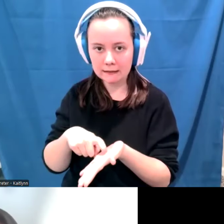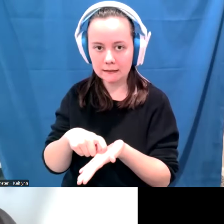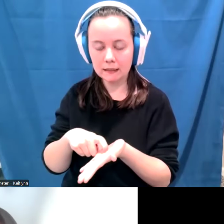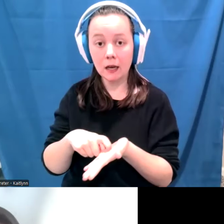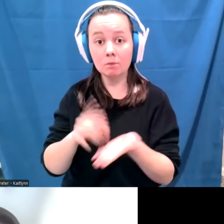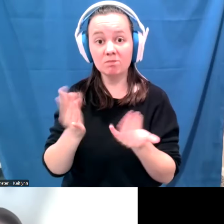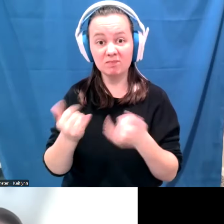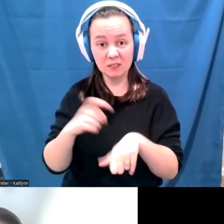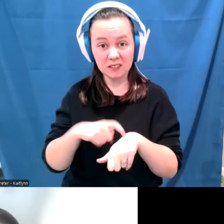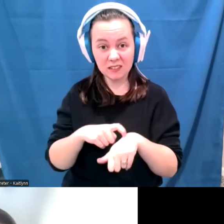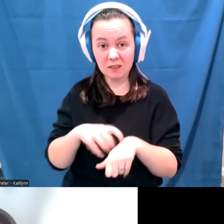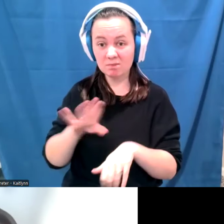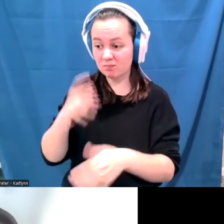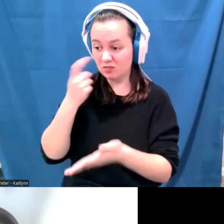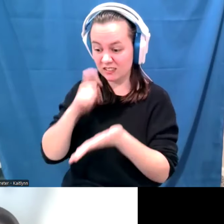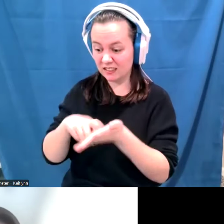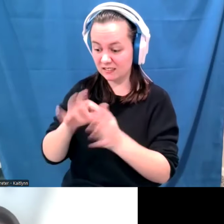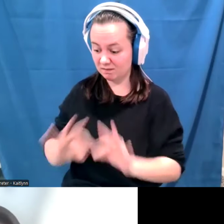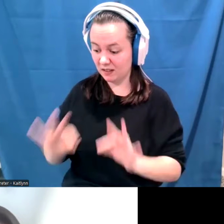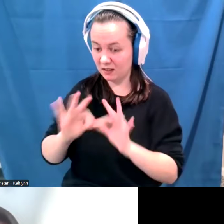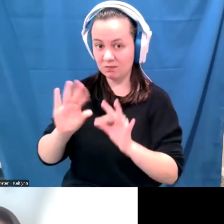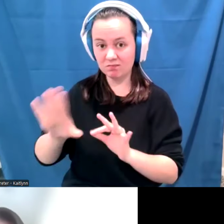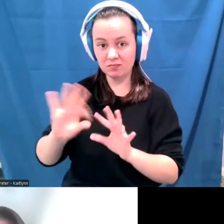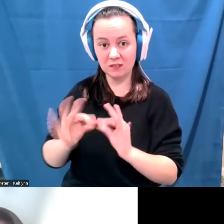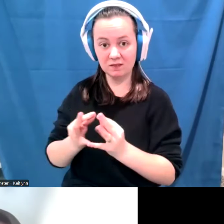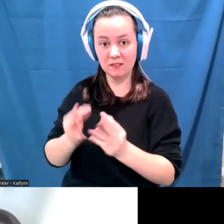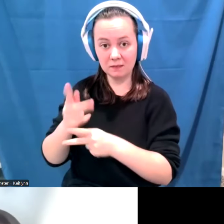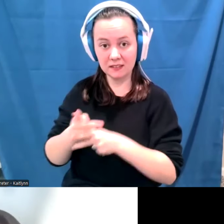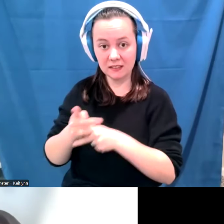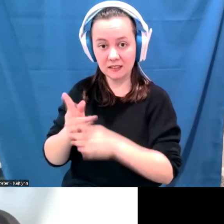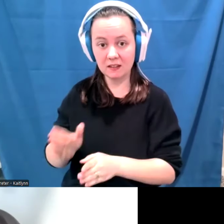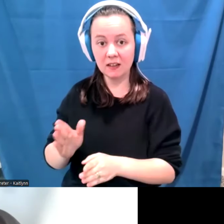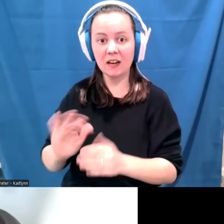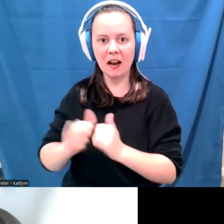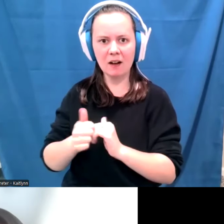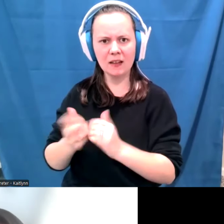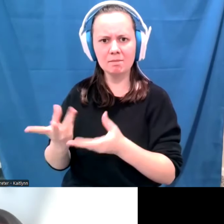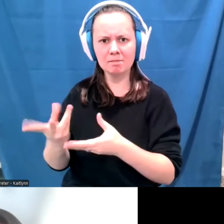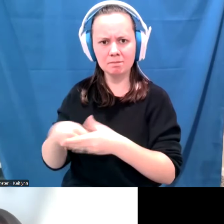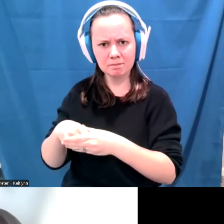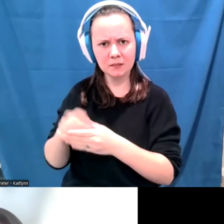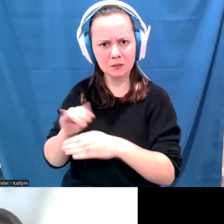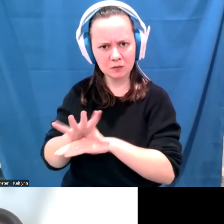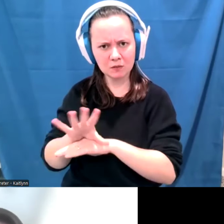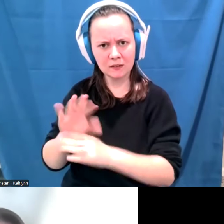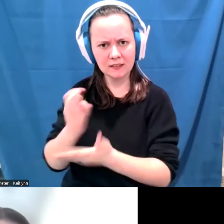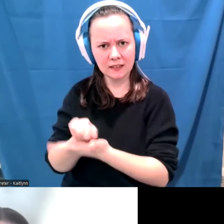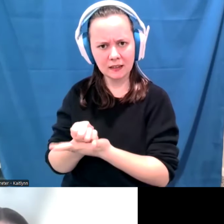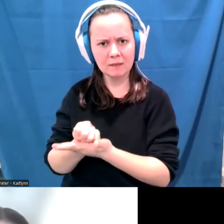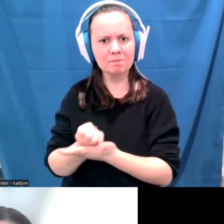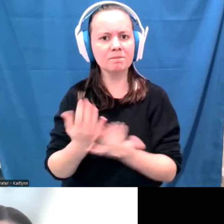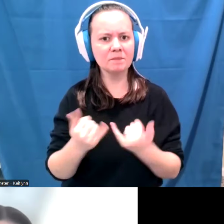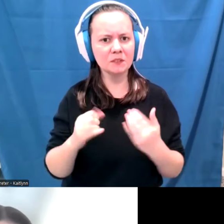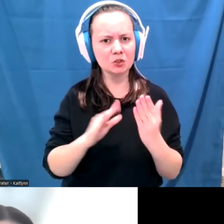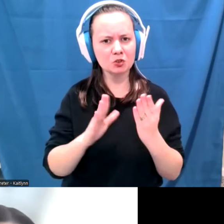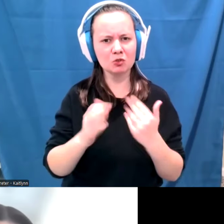start recognizing the value family caregivers and direct care workers play in our economy, and address supporting them as two sides